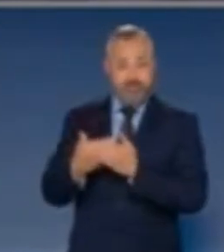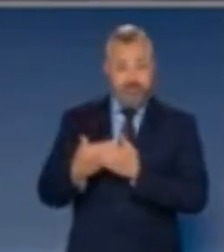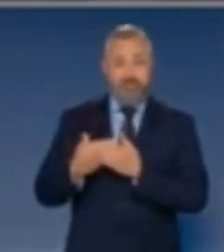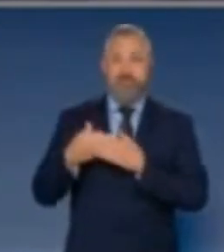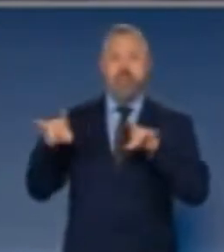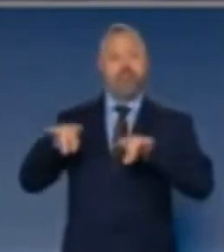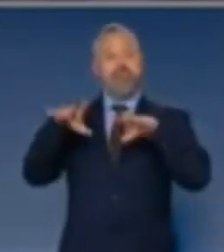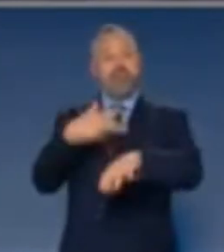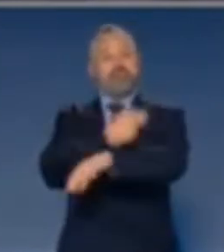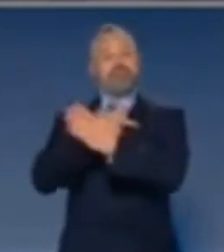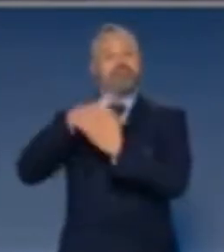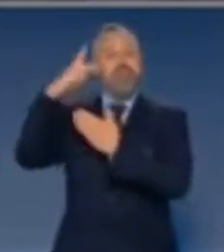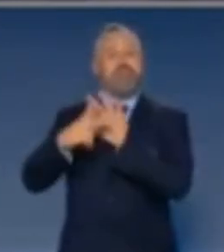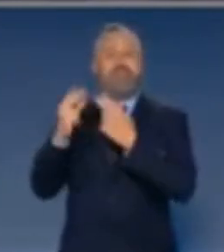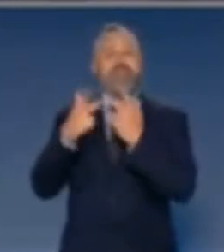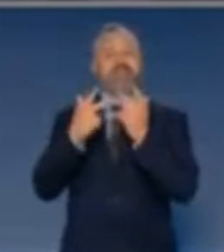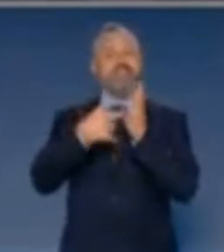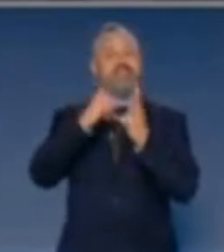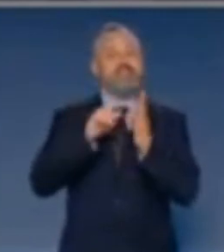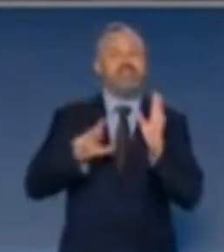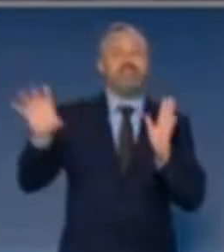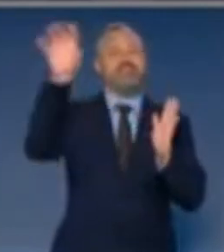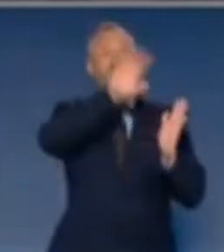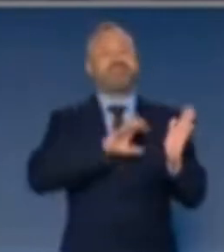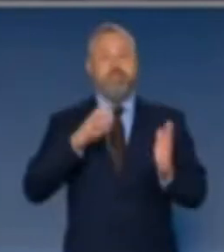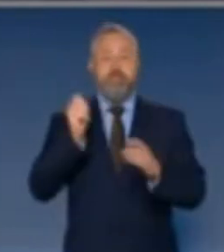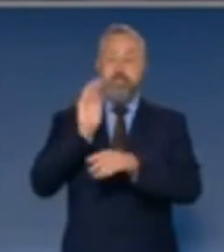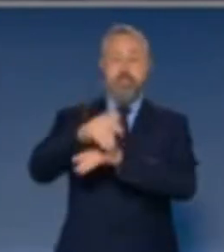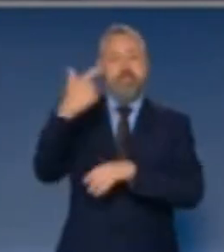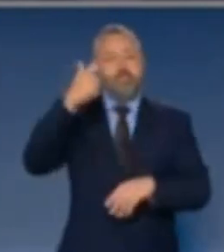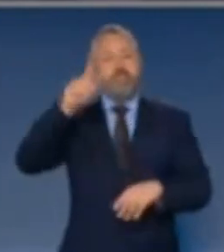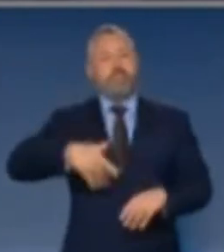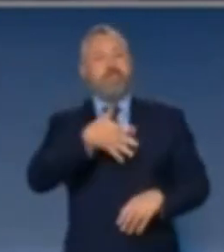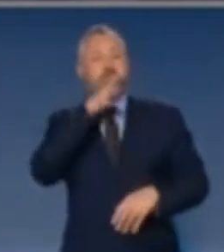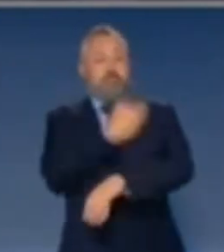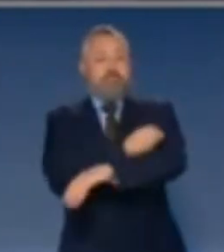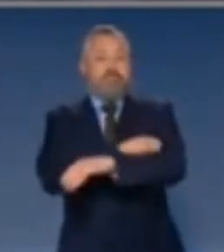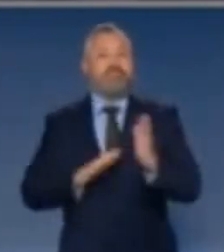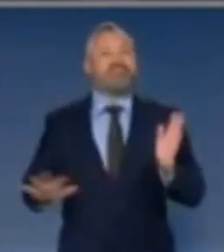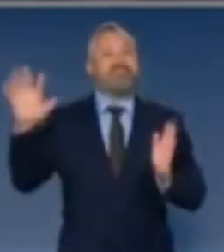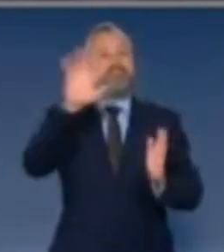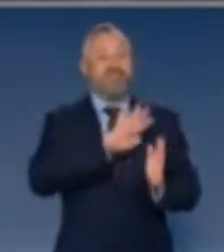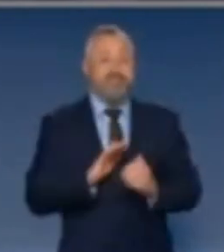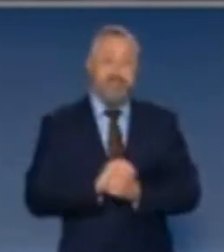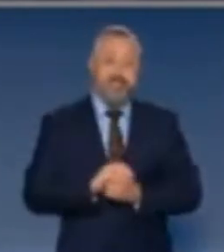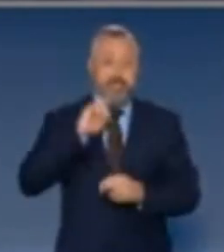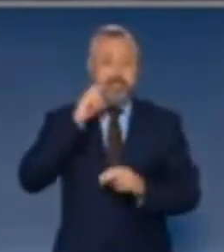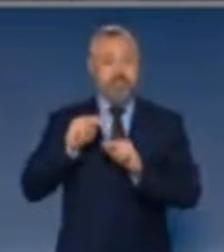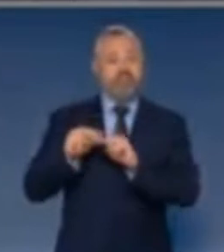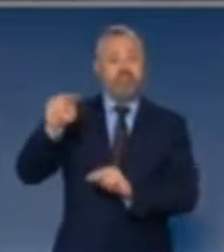states, had completed over 17,500 vaccinations. The ramp-up over the course of the first 3 days has been